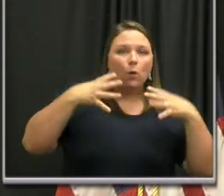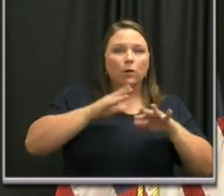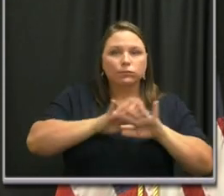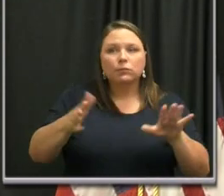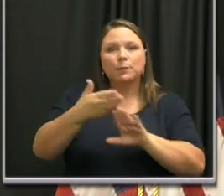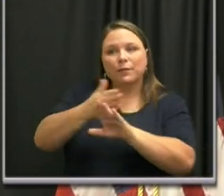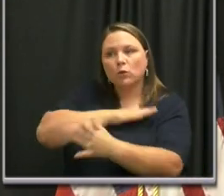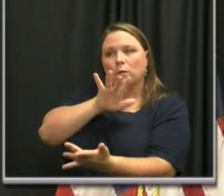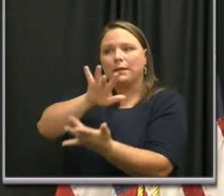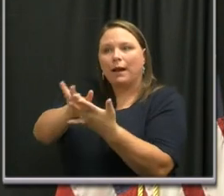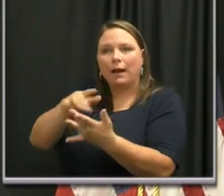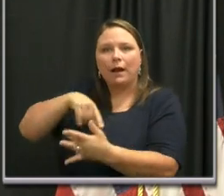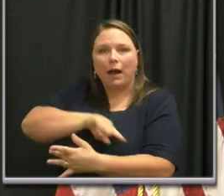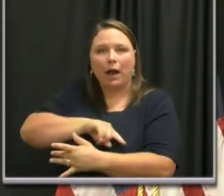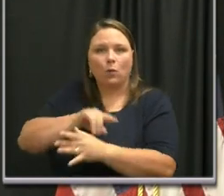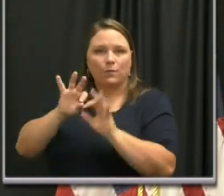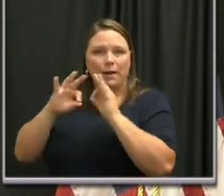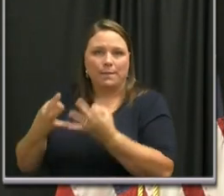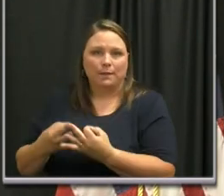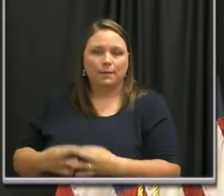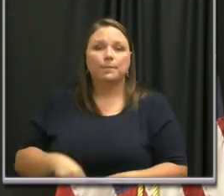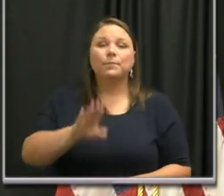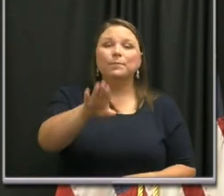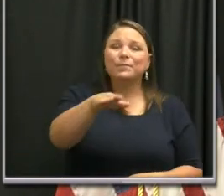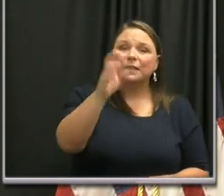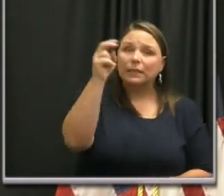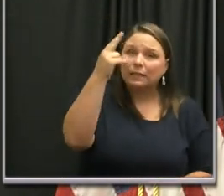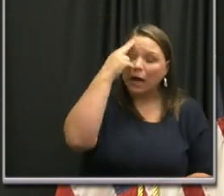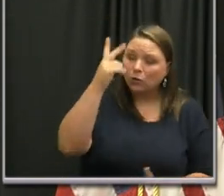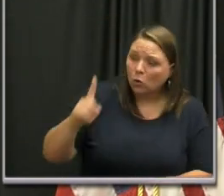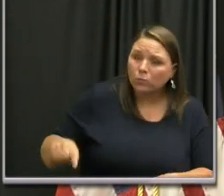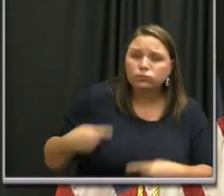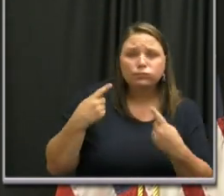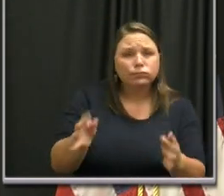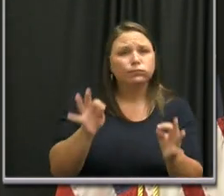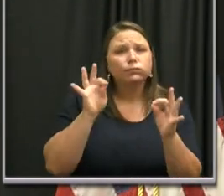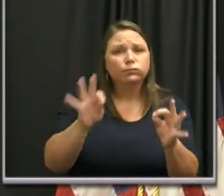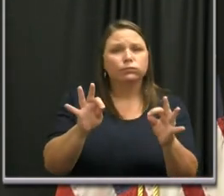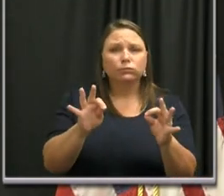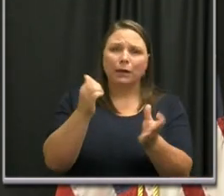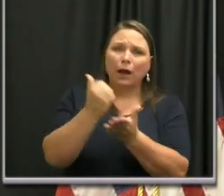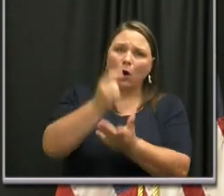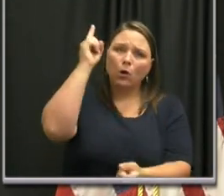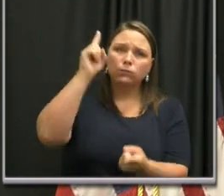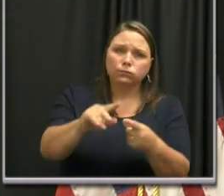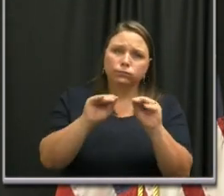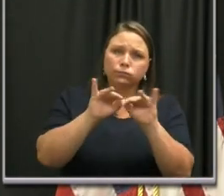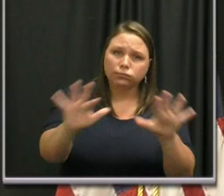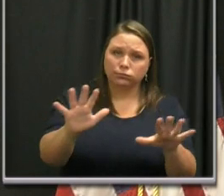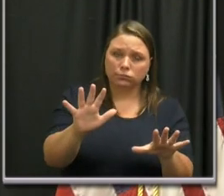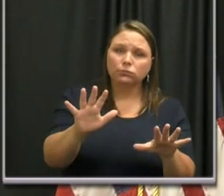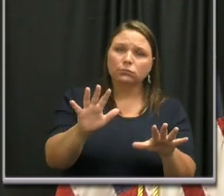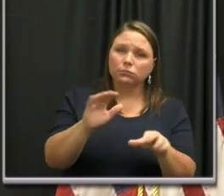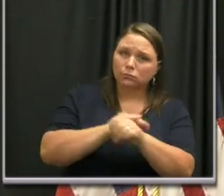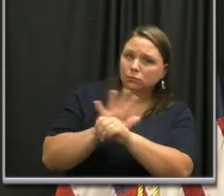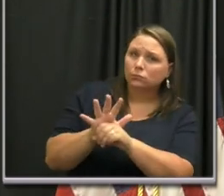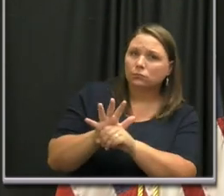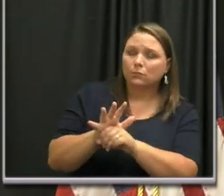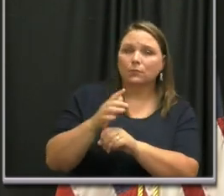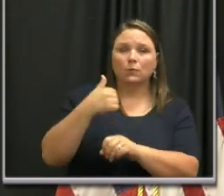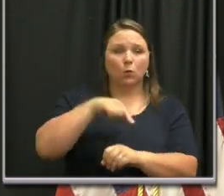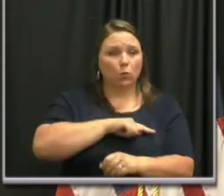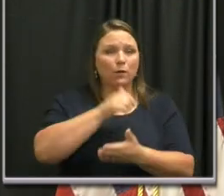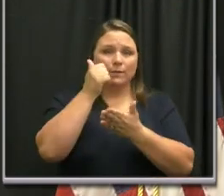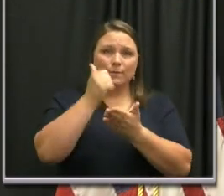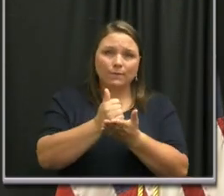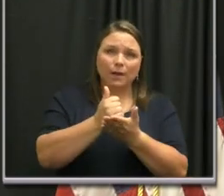Nashville, we've actually done a really good job up to this point in controlling the spread of COVID-19. We flattened the